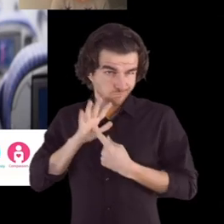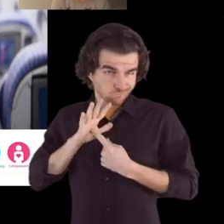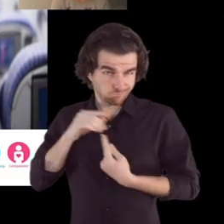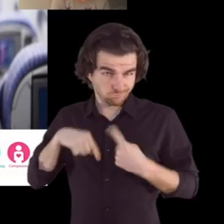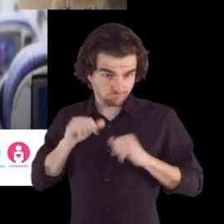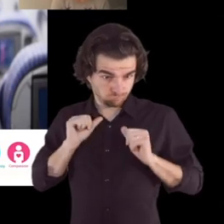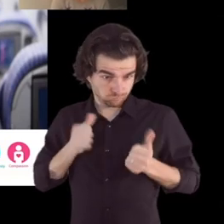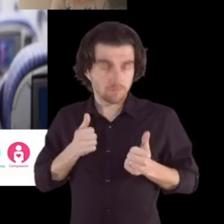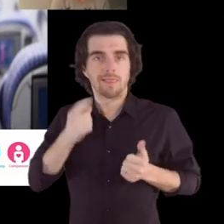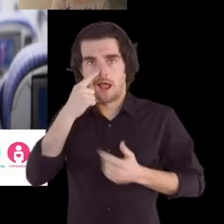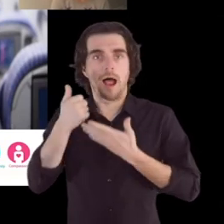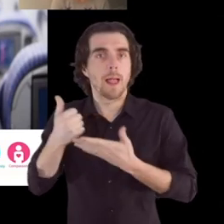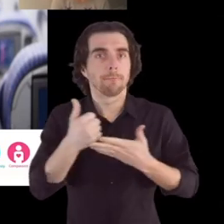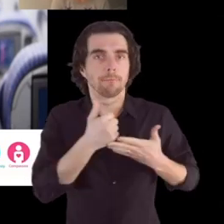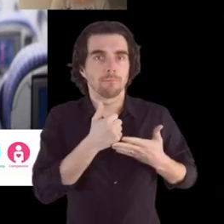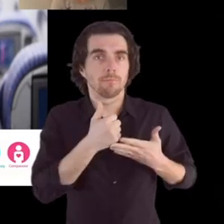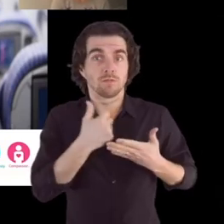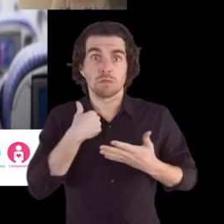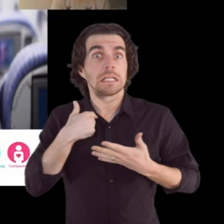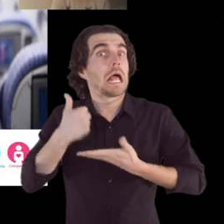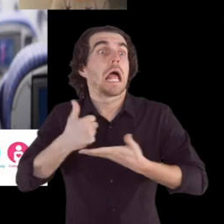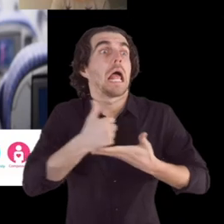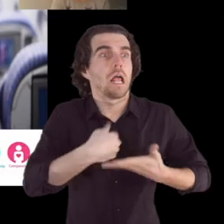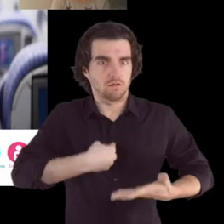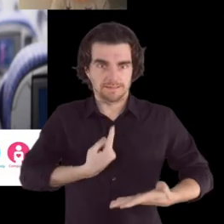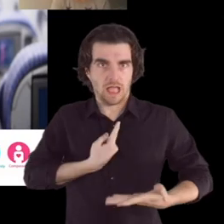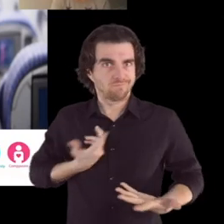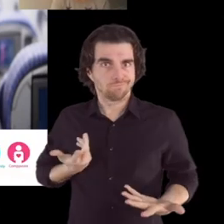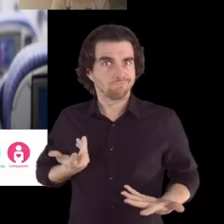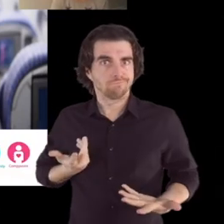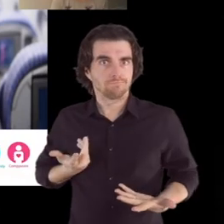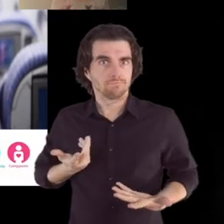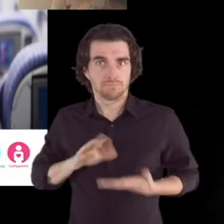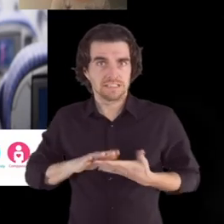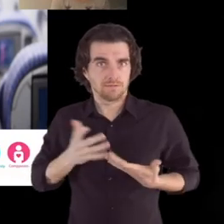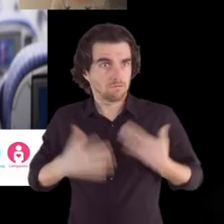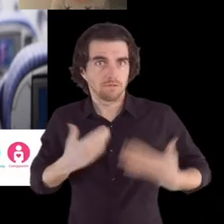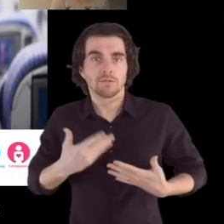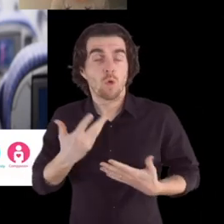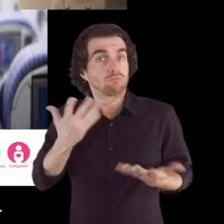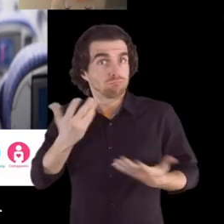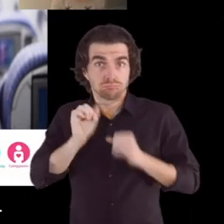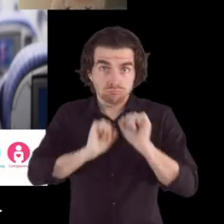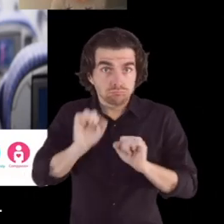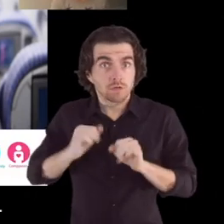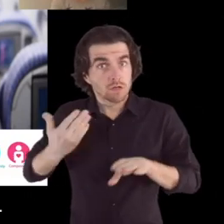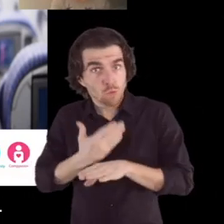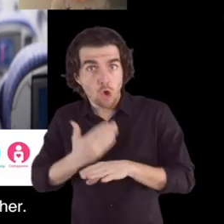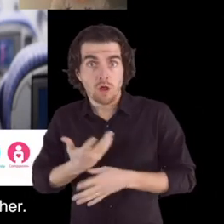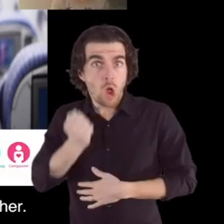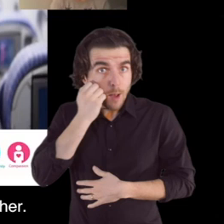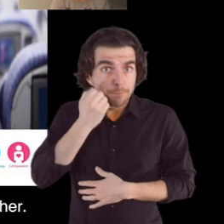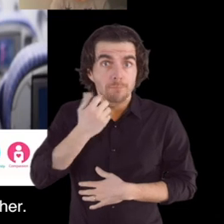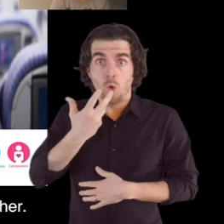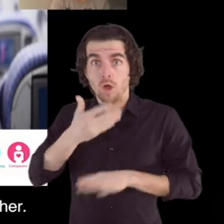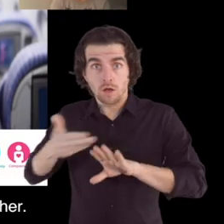we're not going to get through this without everybody's help, whether you're on the front line, whether you're behind the scenes, whether you're working from home. We really